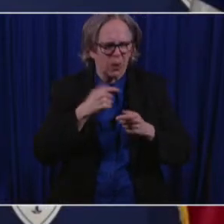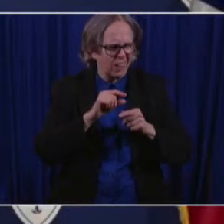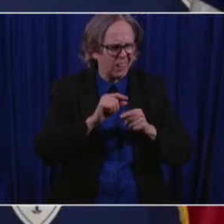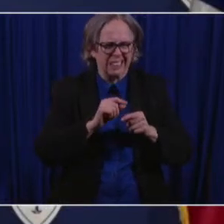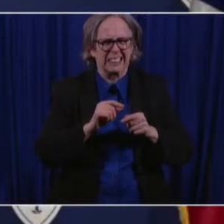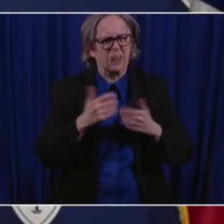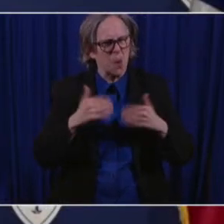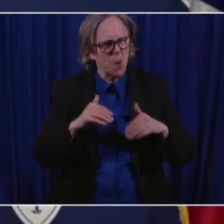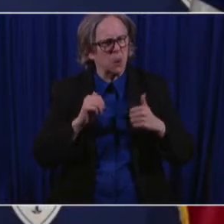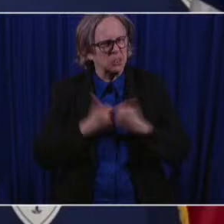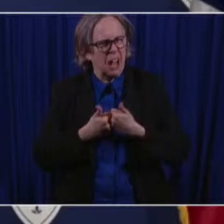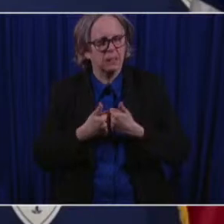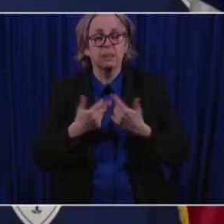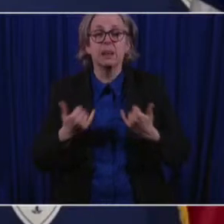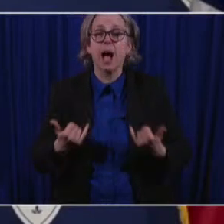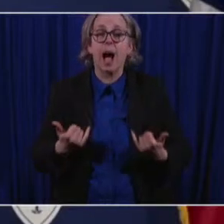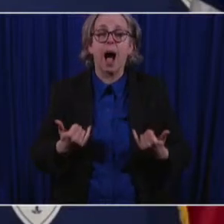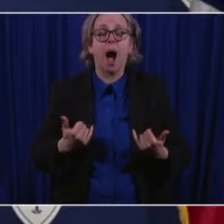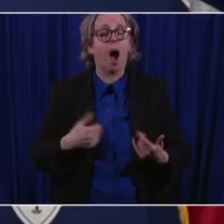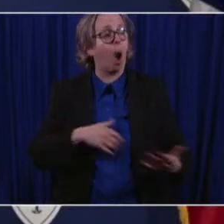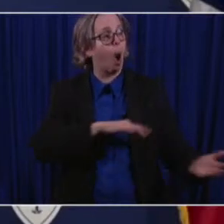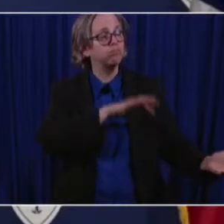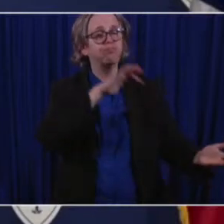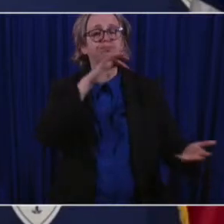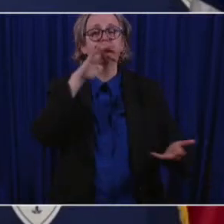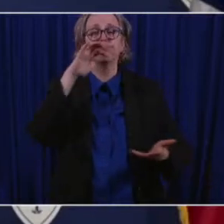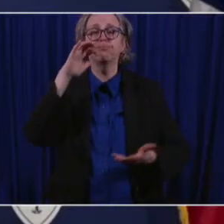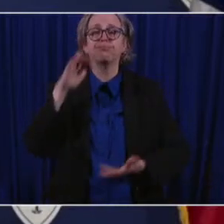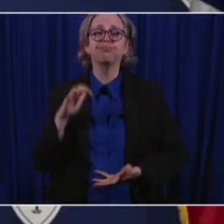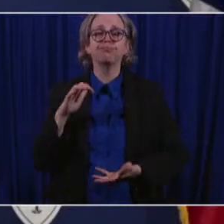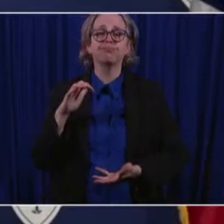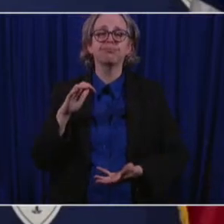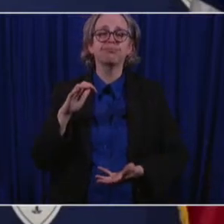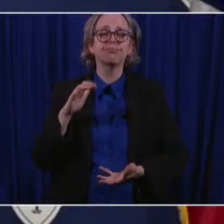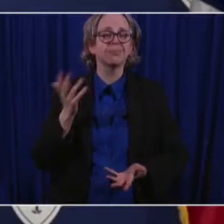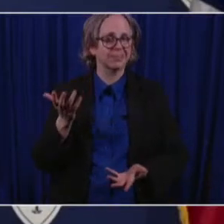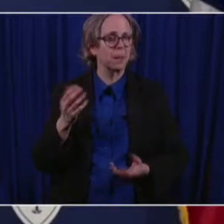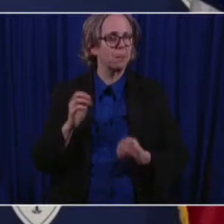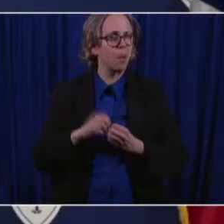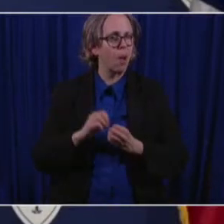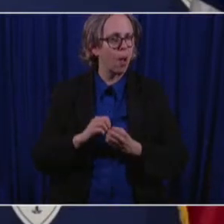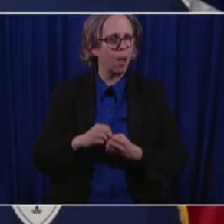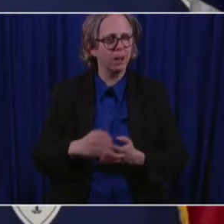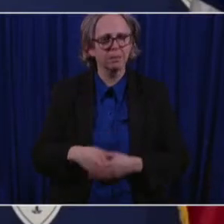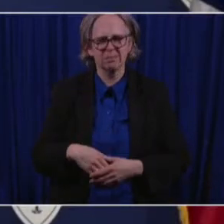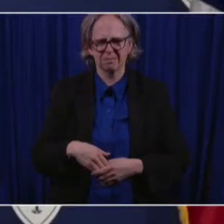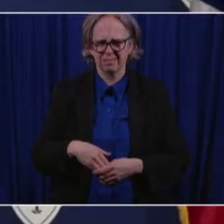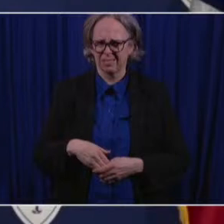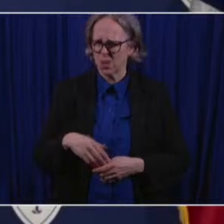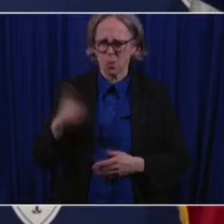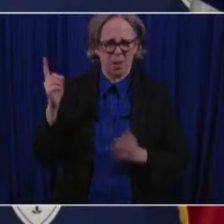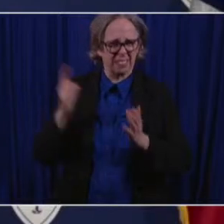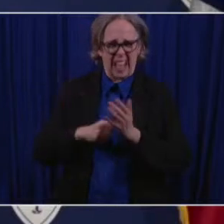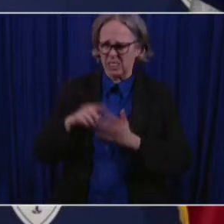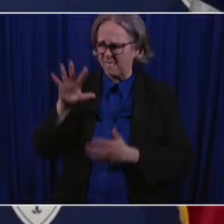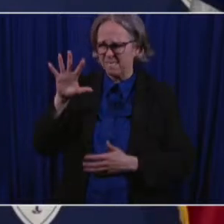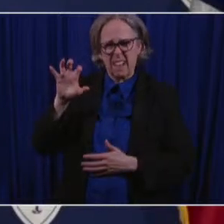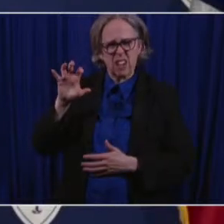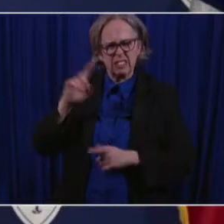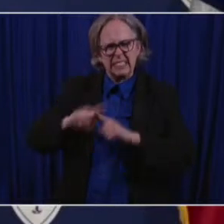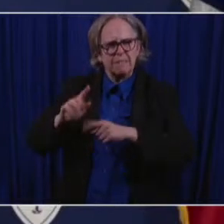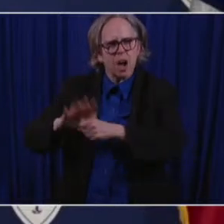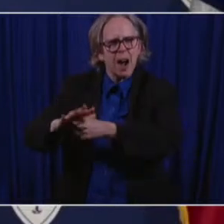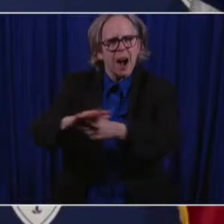sites. We always had a lot of sites. We started with 700 or some sites. Now we're up to 1,500 sites. But the action is